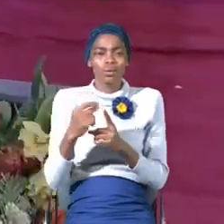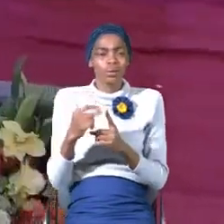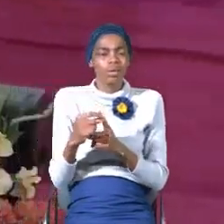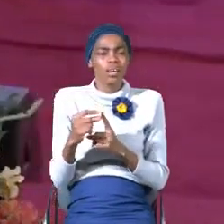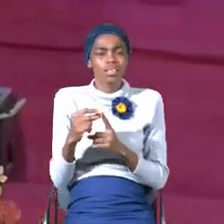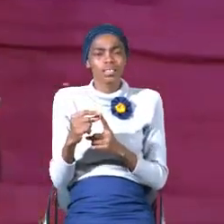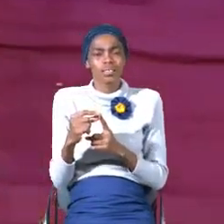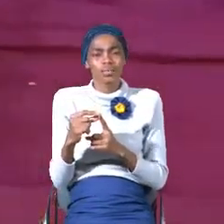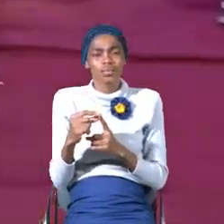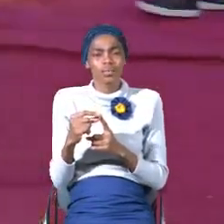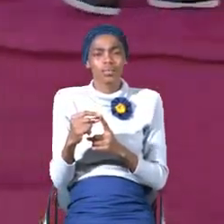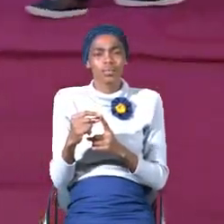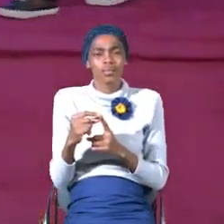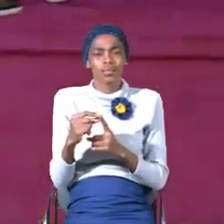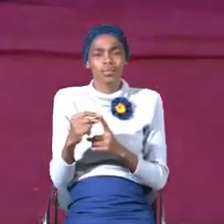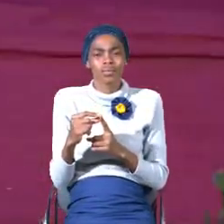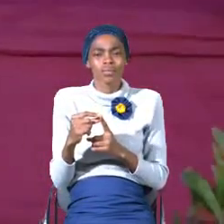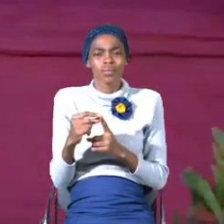Fire.